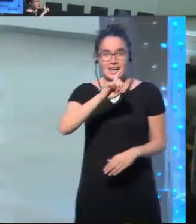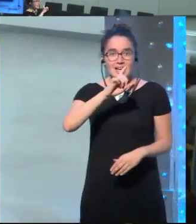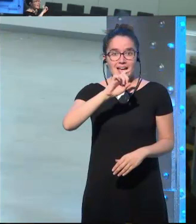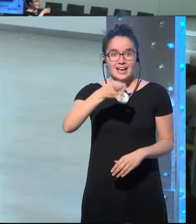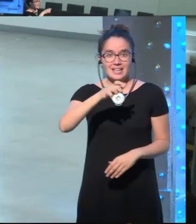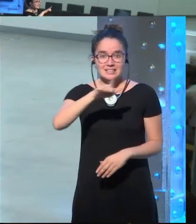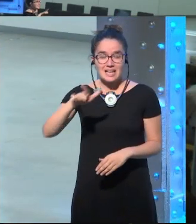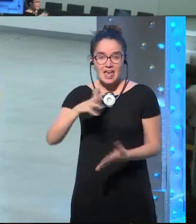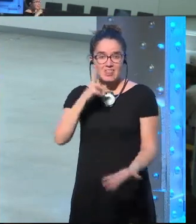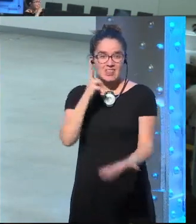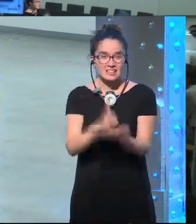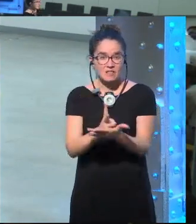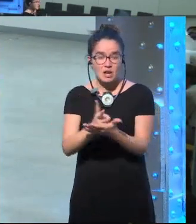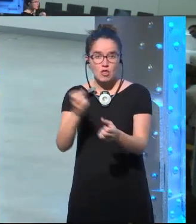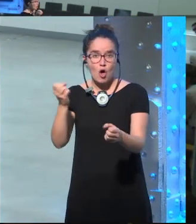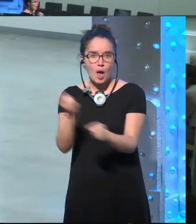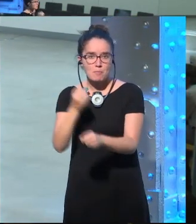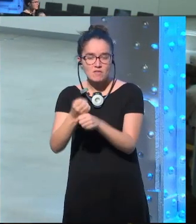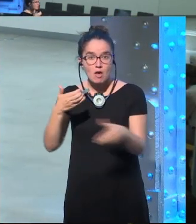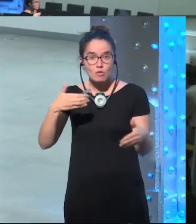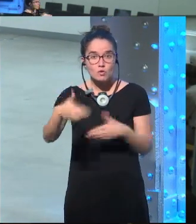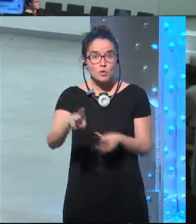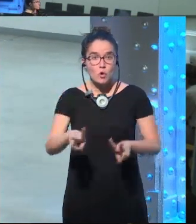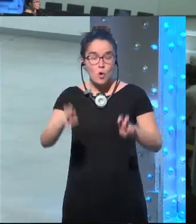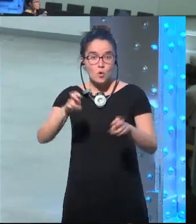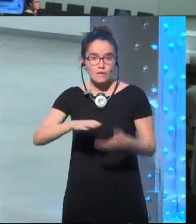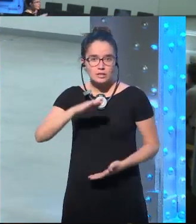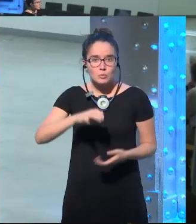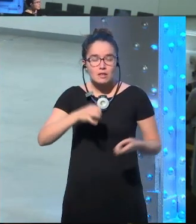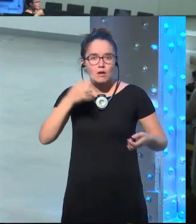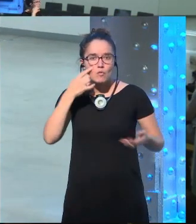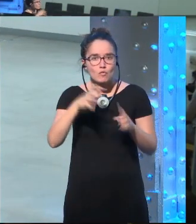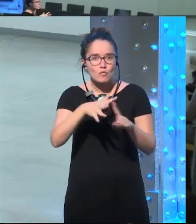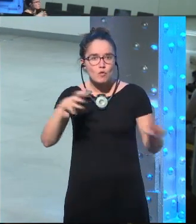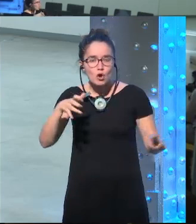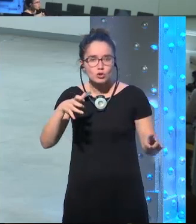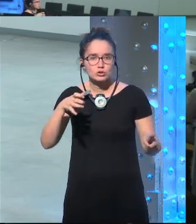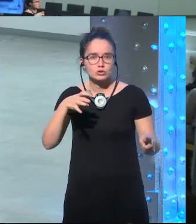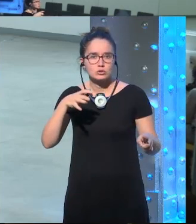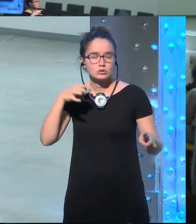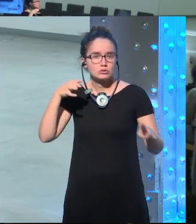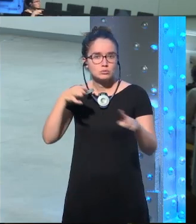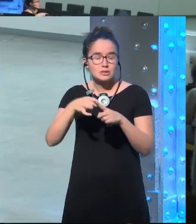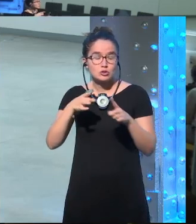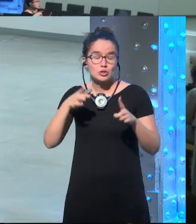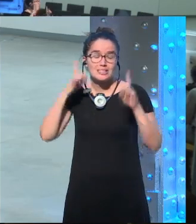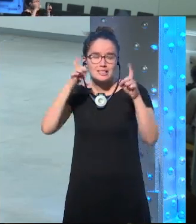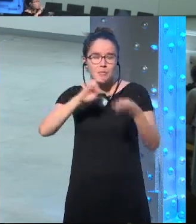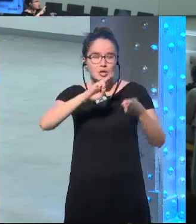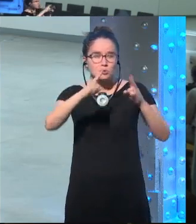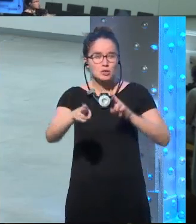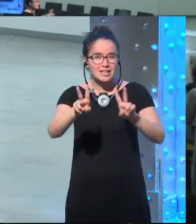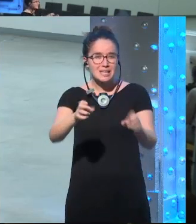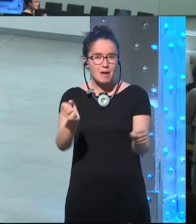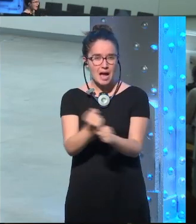the schedule. XL Challenge, Employability, Future, New Competences. This is a forum that